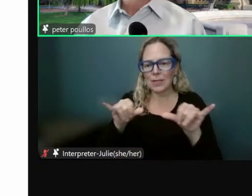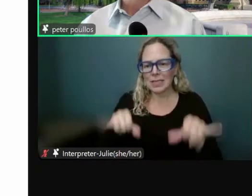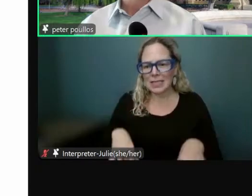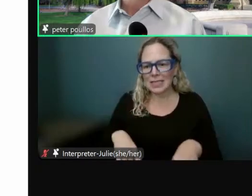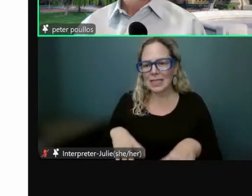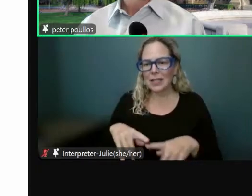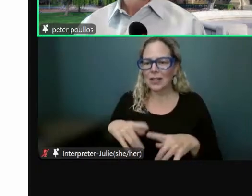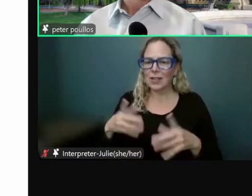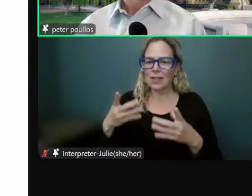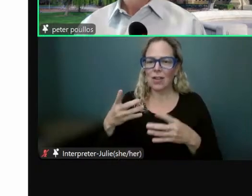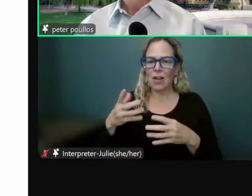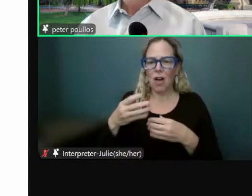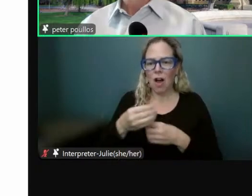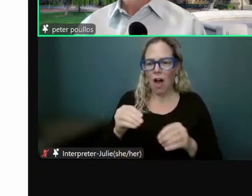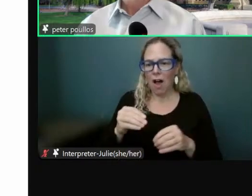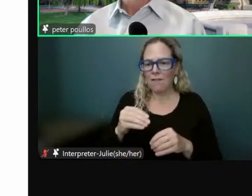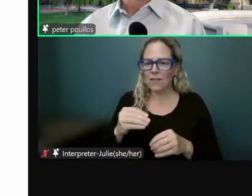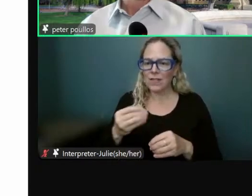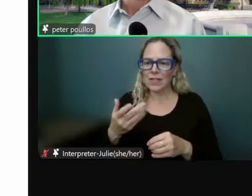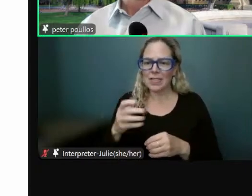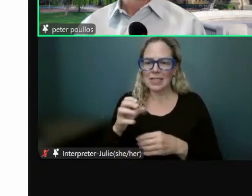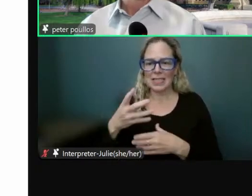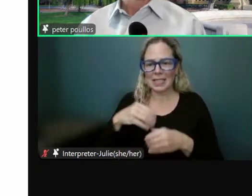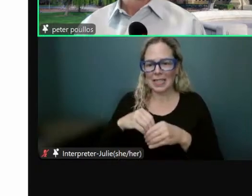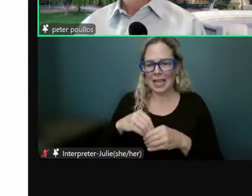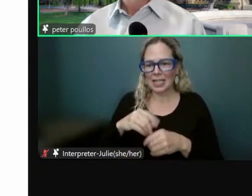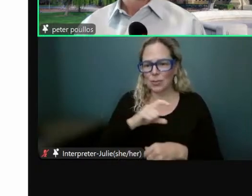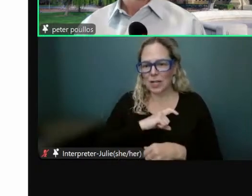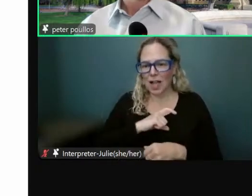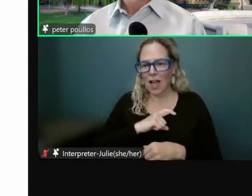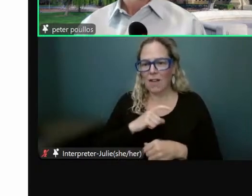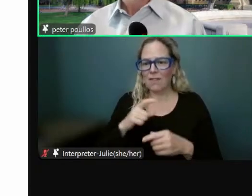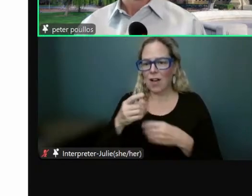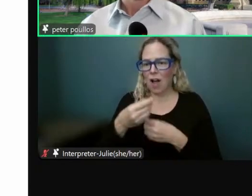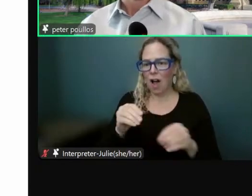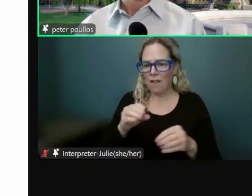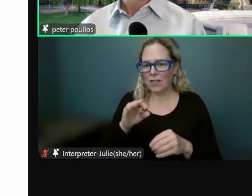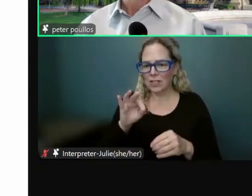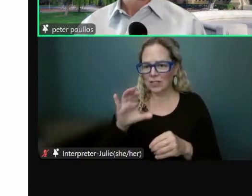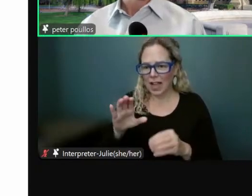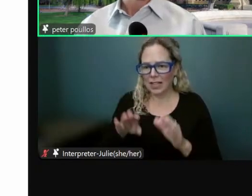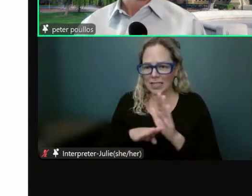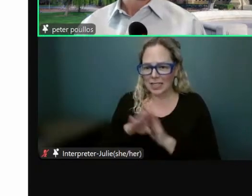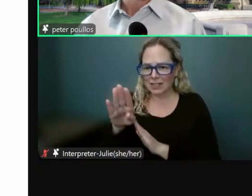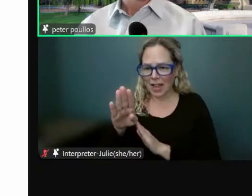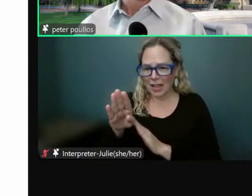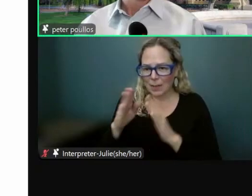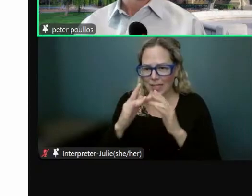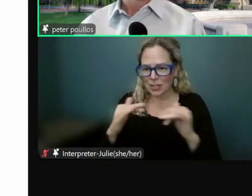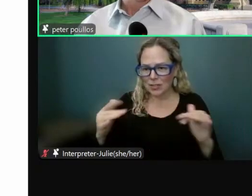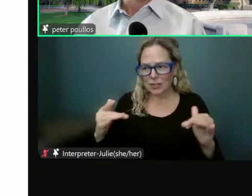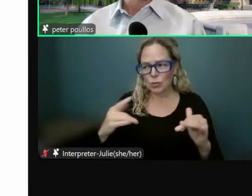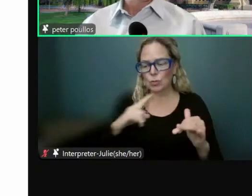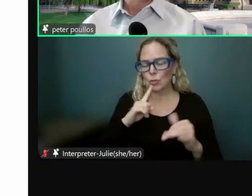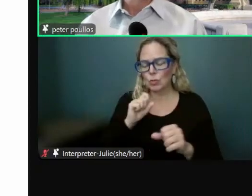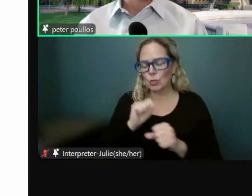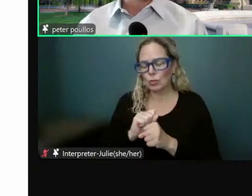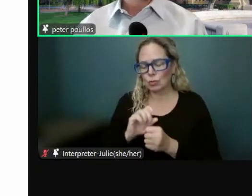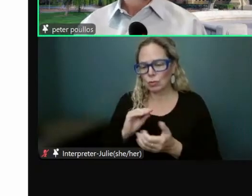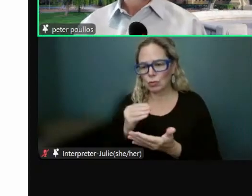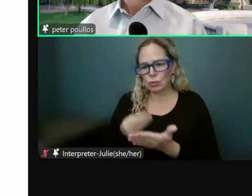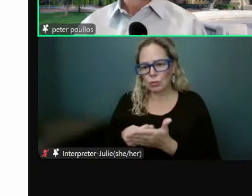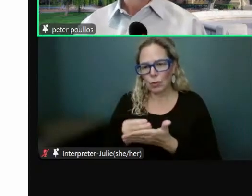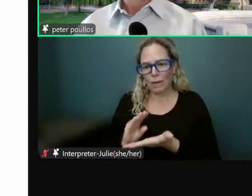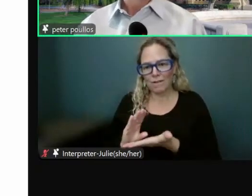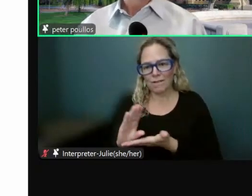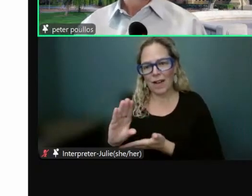Engagement Officer, Office of Faculty Development and Diversity, which is also an extremely generous funder of SMATI and has